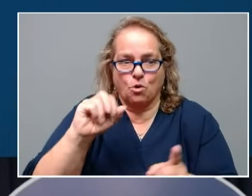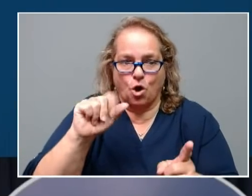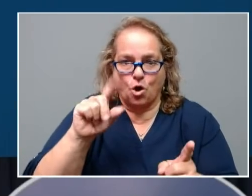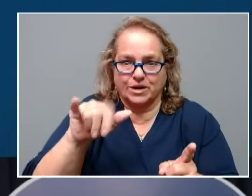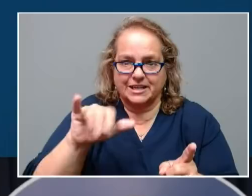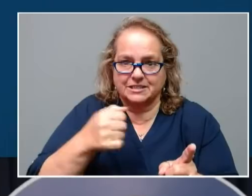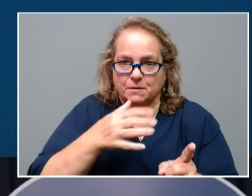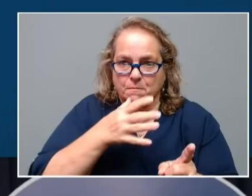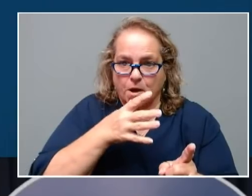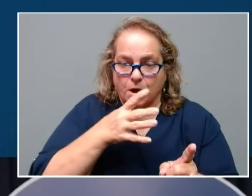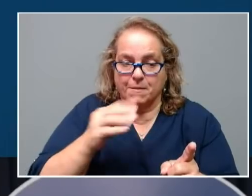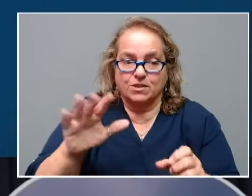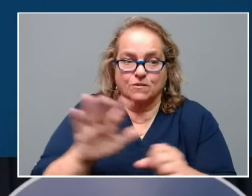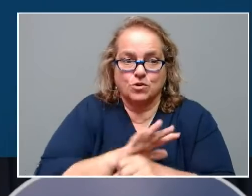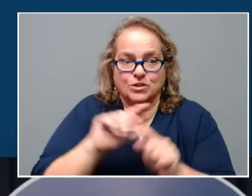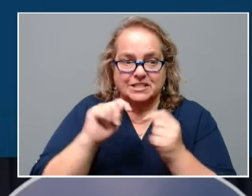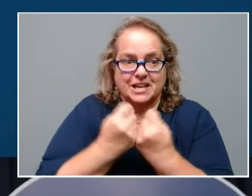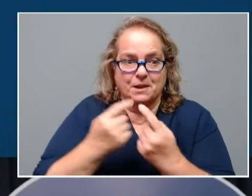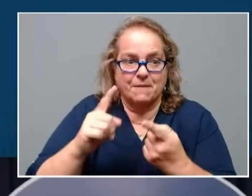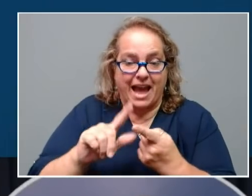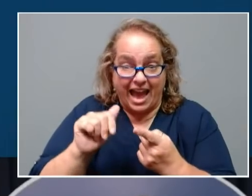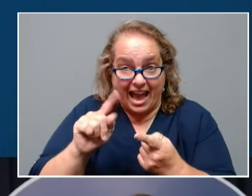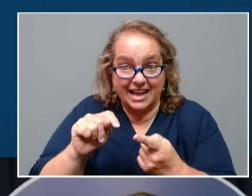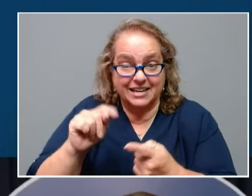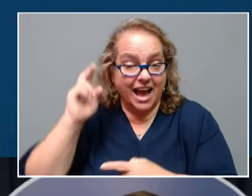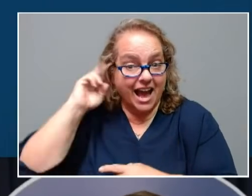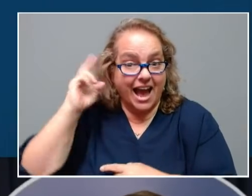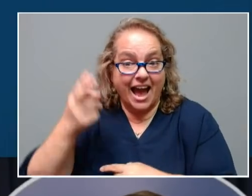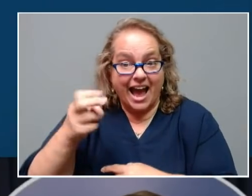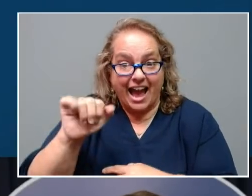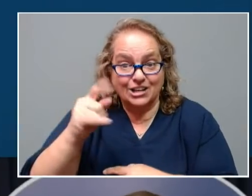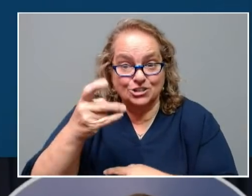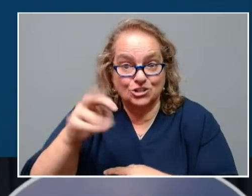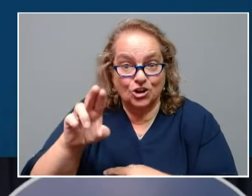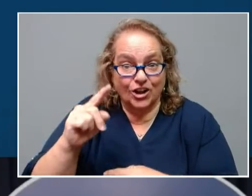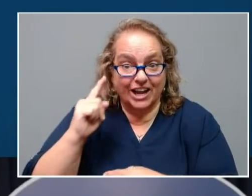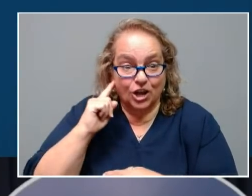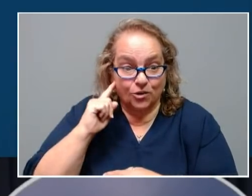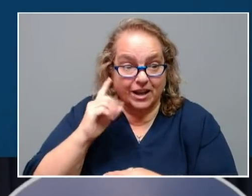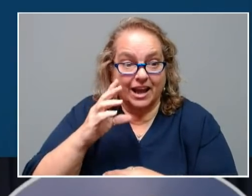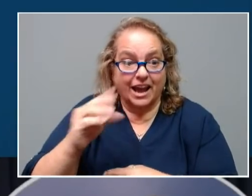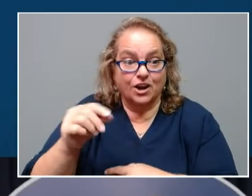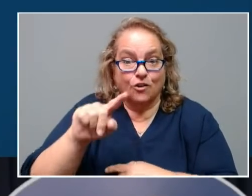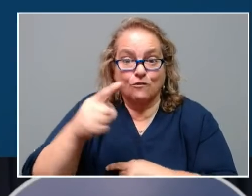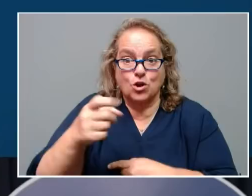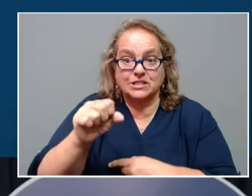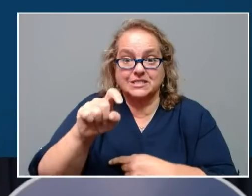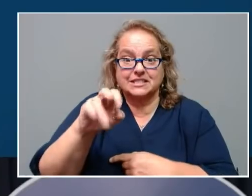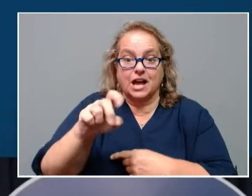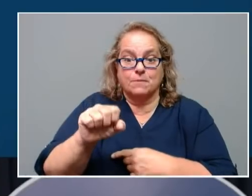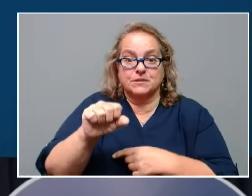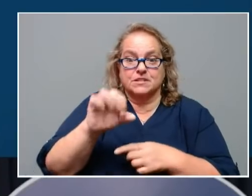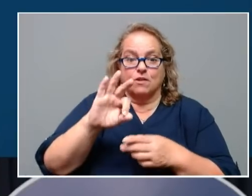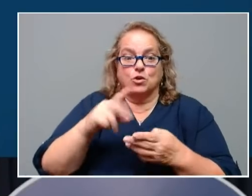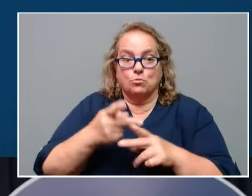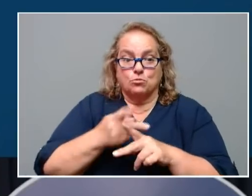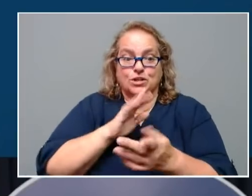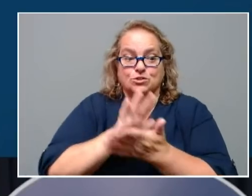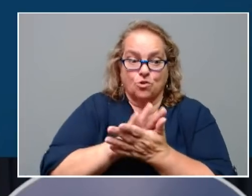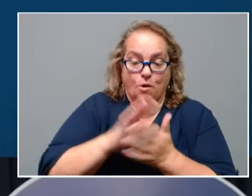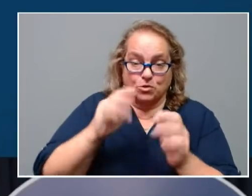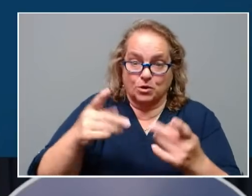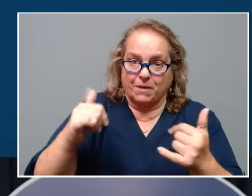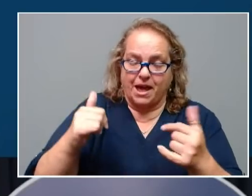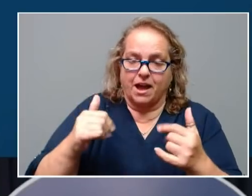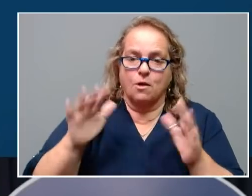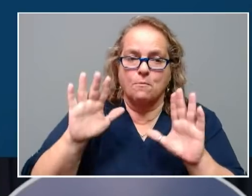at Heiser Hearing. And of course, First Steps and preschool opportunities play an important role. Together, we can make a